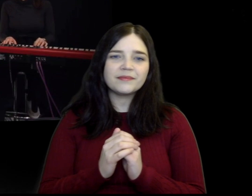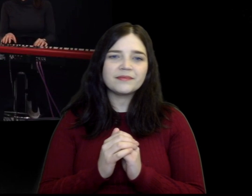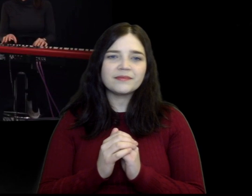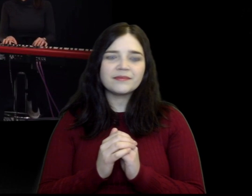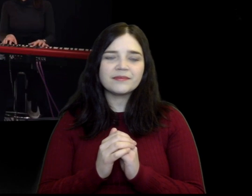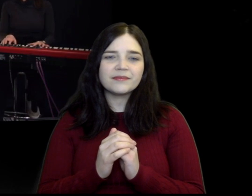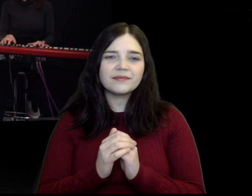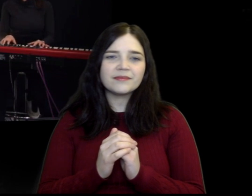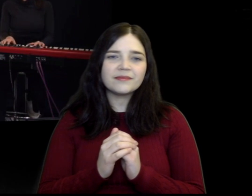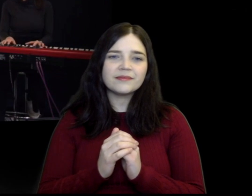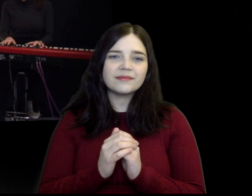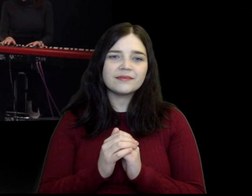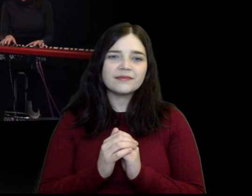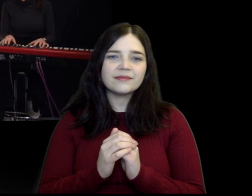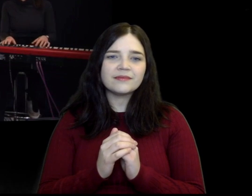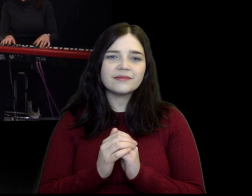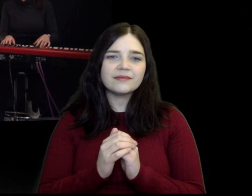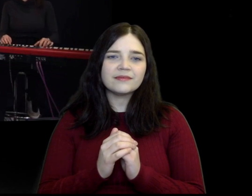He